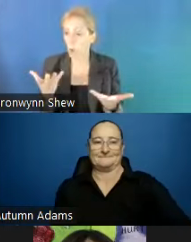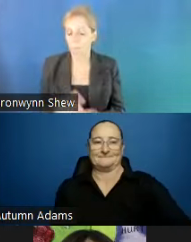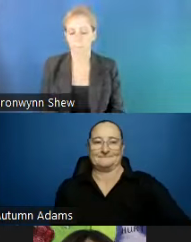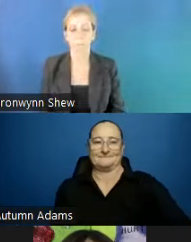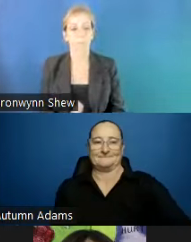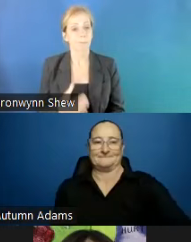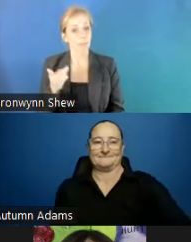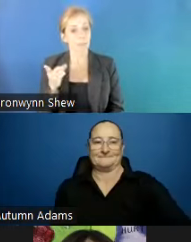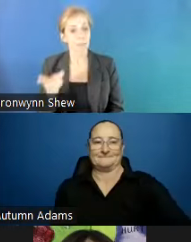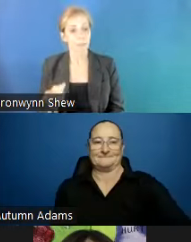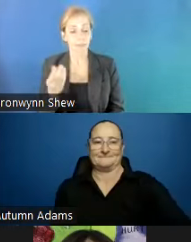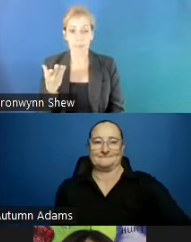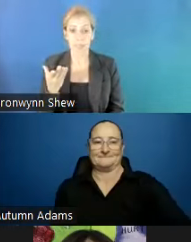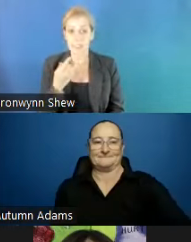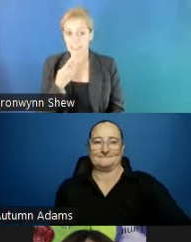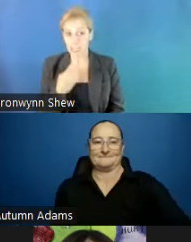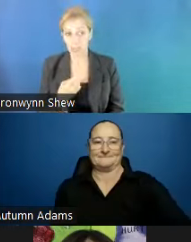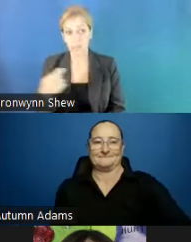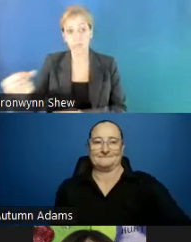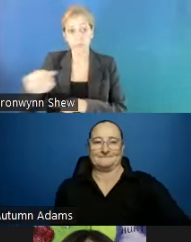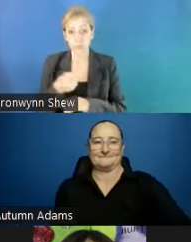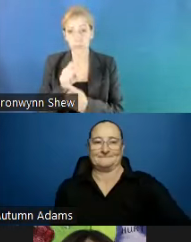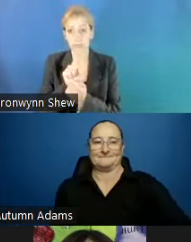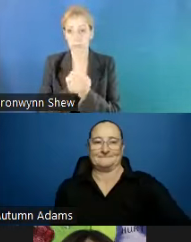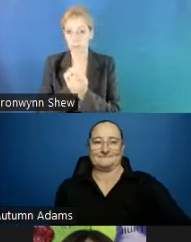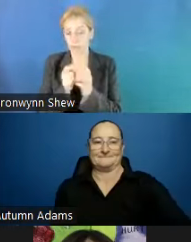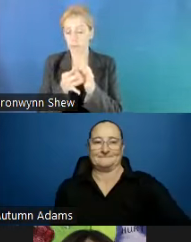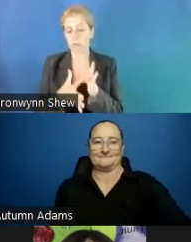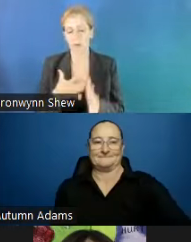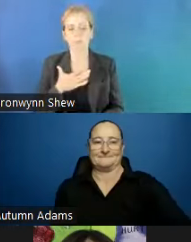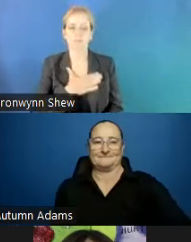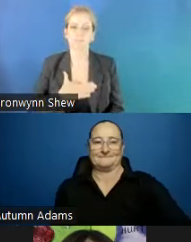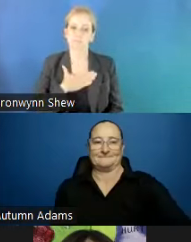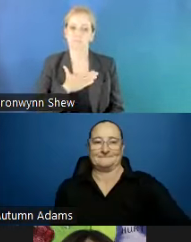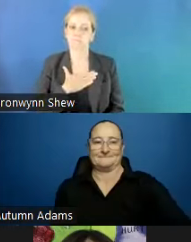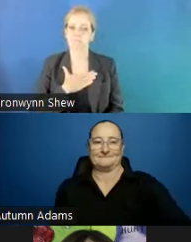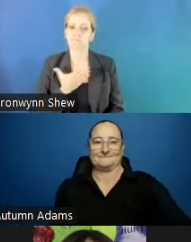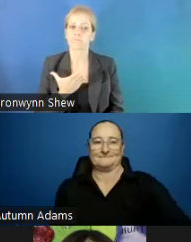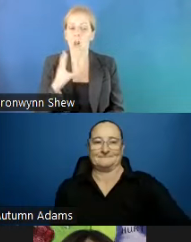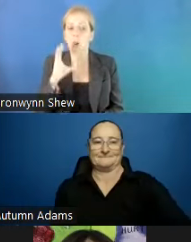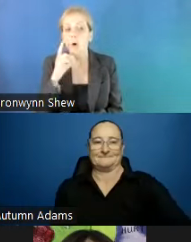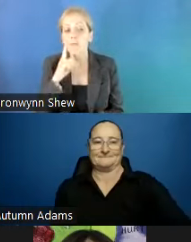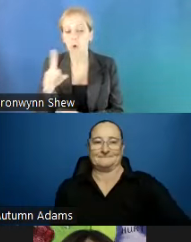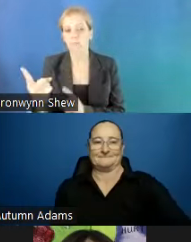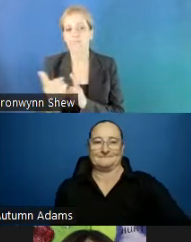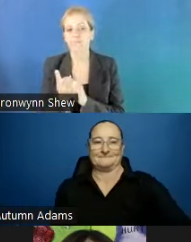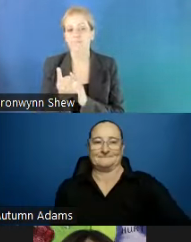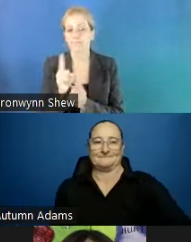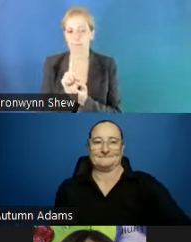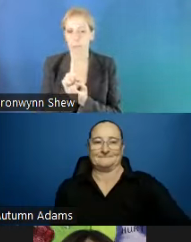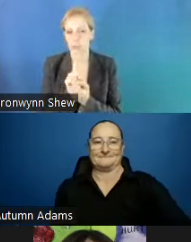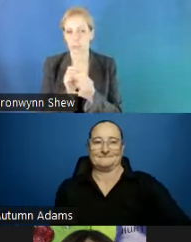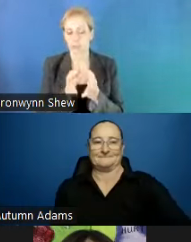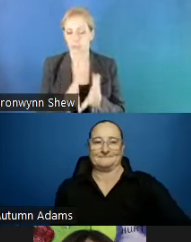in-person interpreter, then please try to do what you can to get that. Even if it takes a week, that's okay. They'll be willing to wait for that.